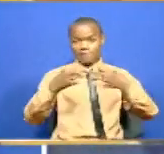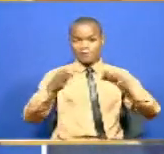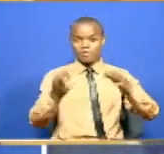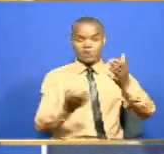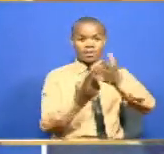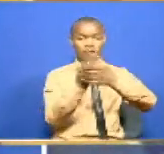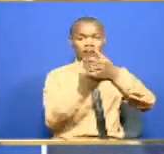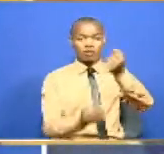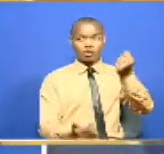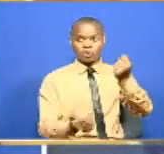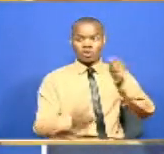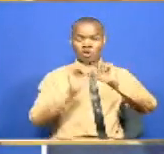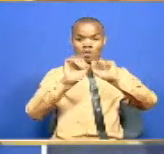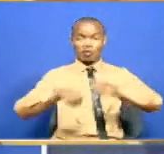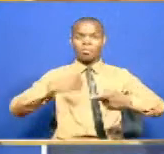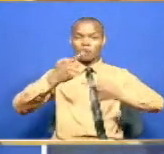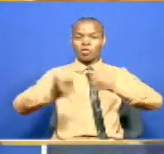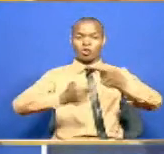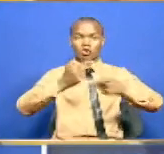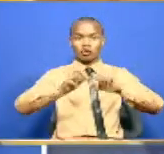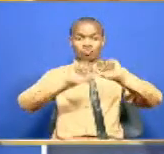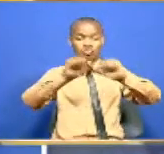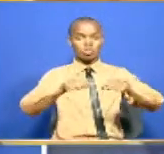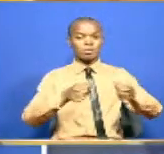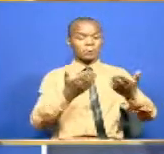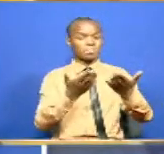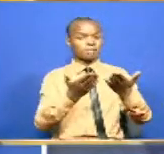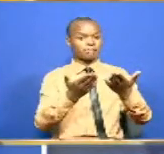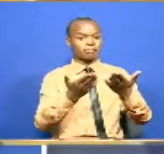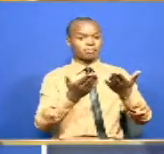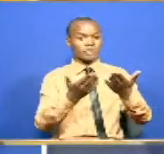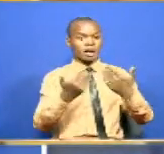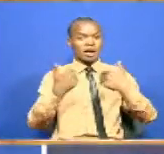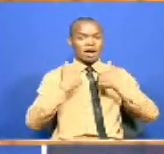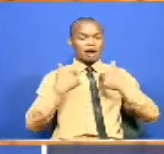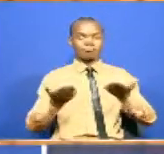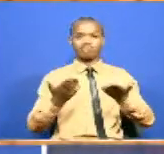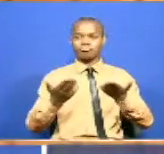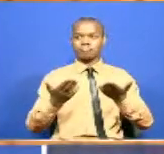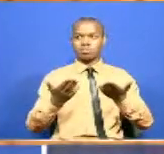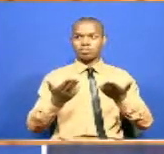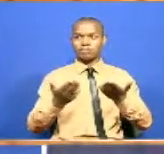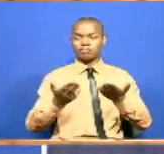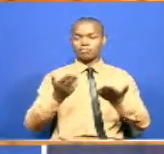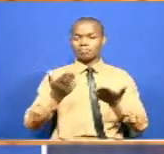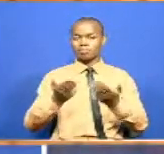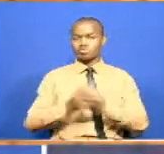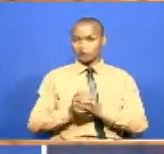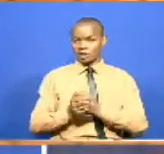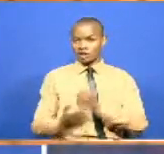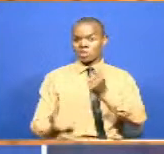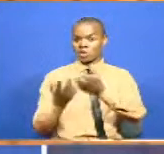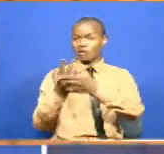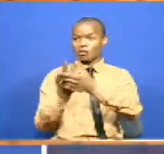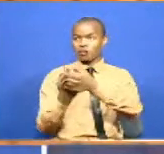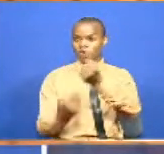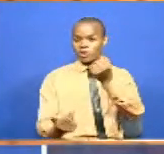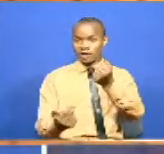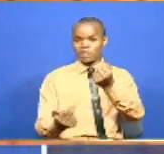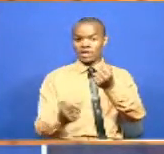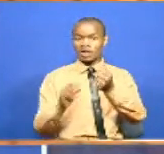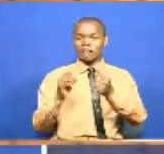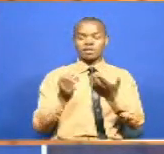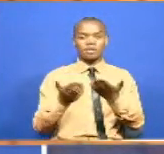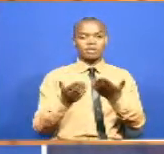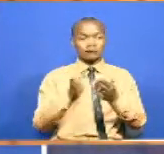wake waendelee kuzuiliwa korokoroni hazikuwa na uzito. The accused persons are warned not to